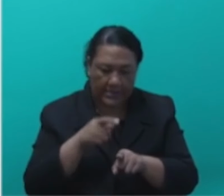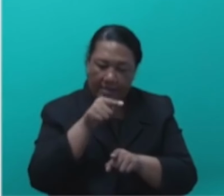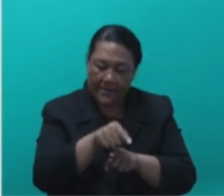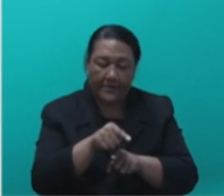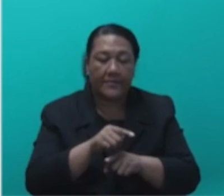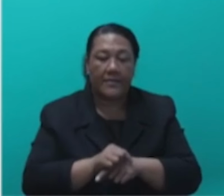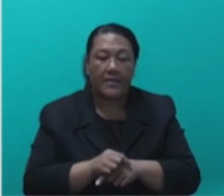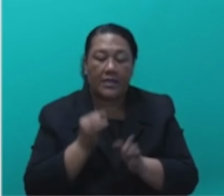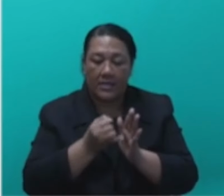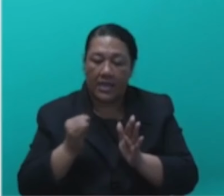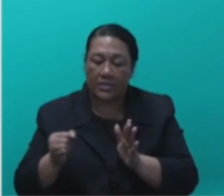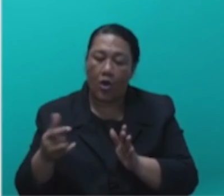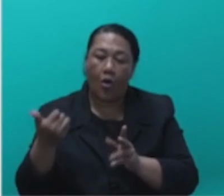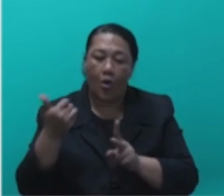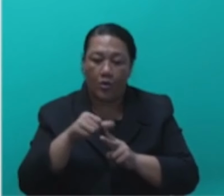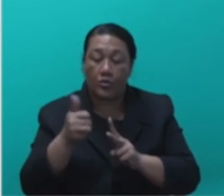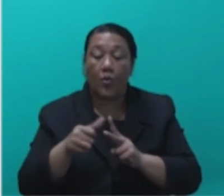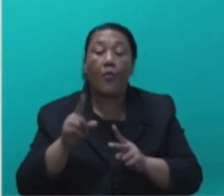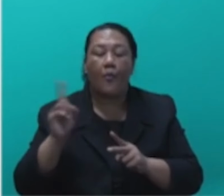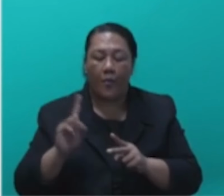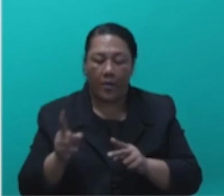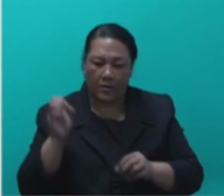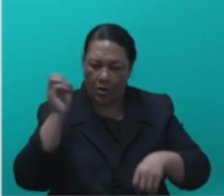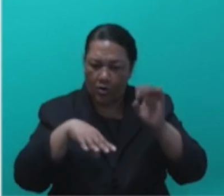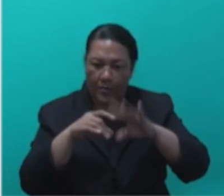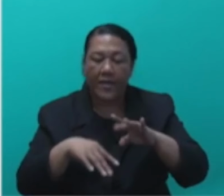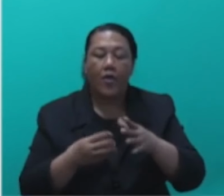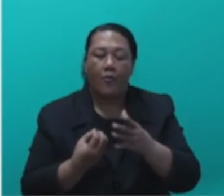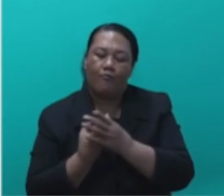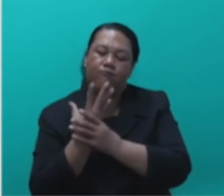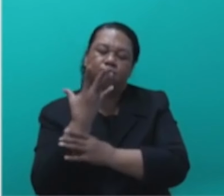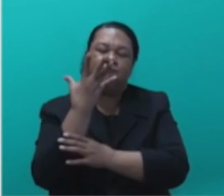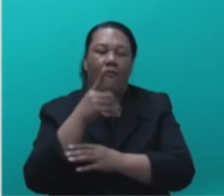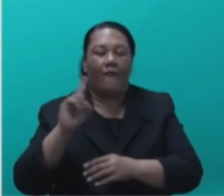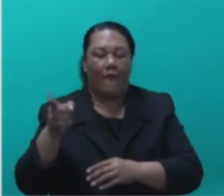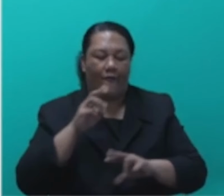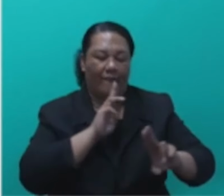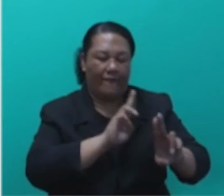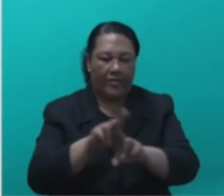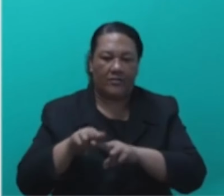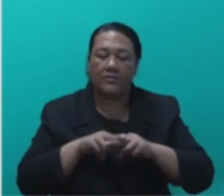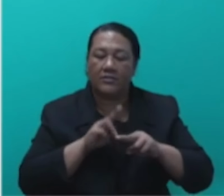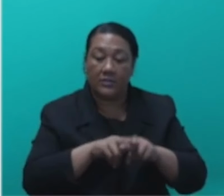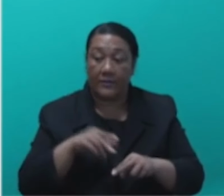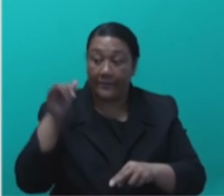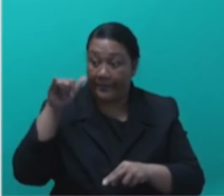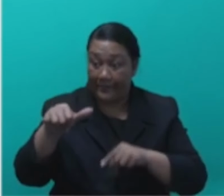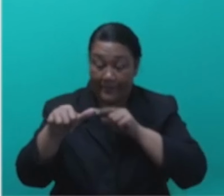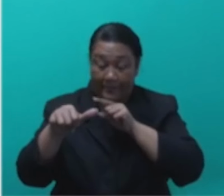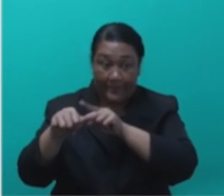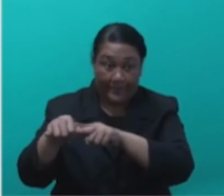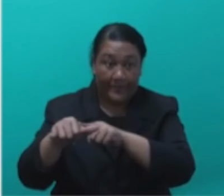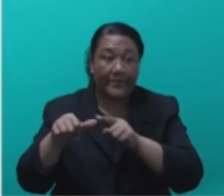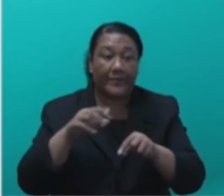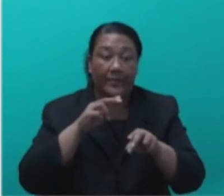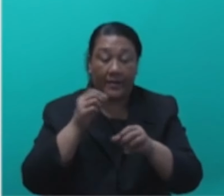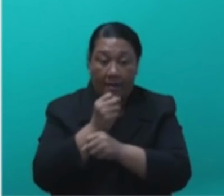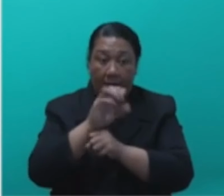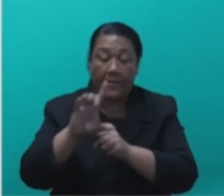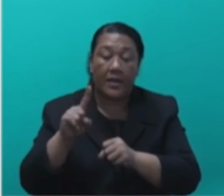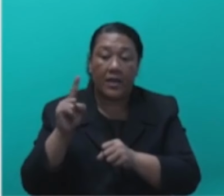and also contribute to our continuing growth. Fiji Airways' new $90